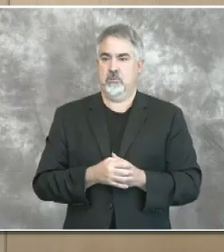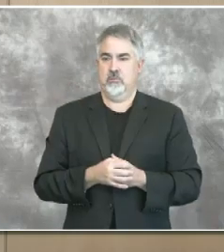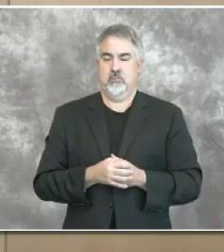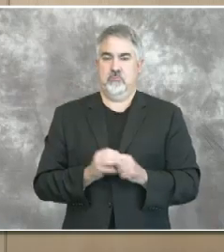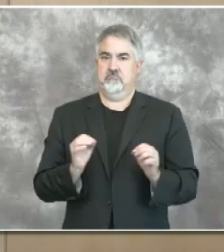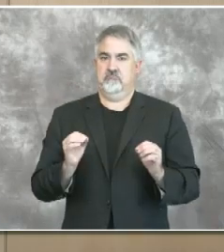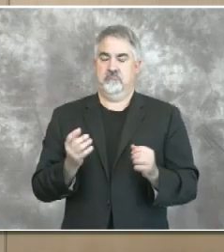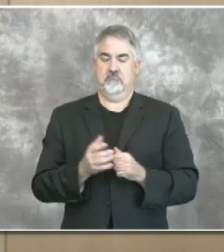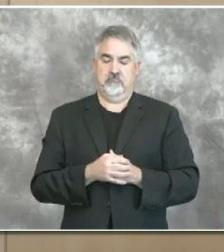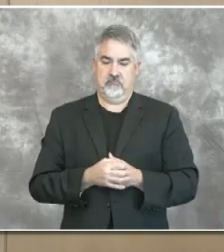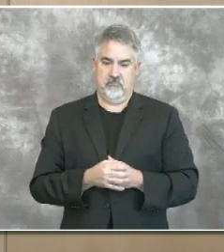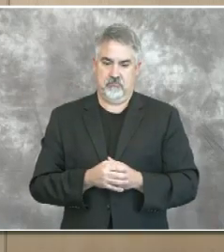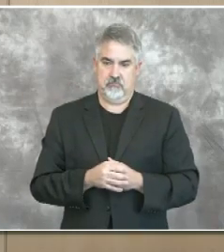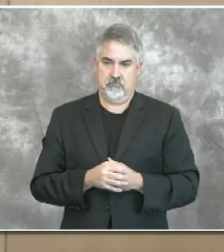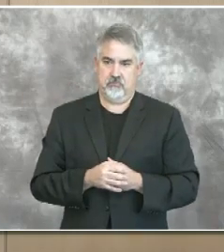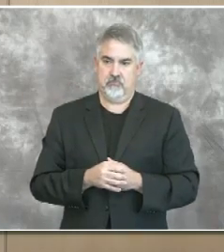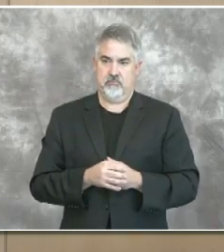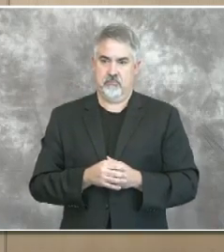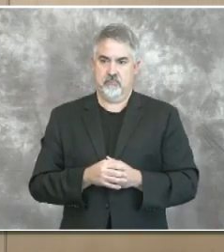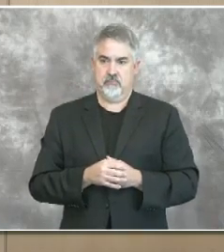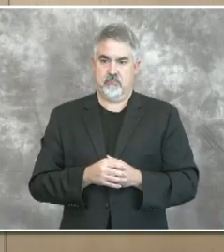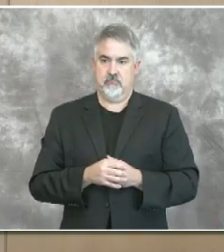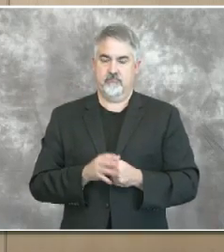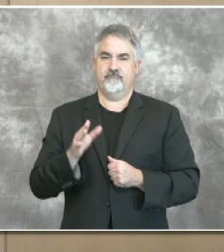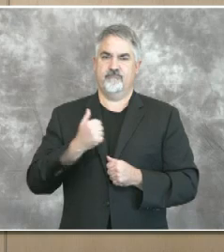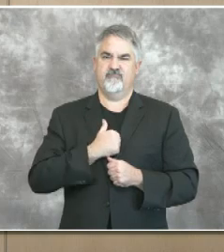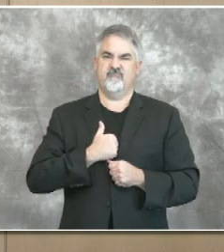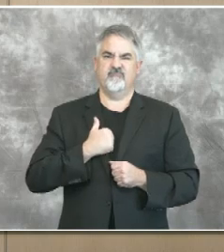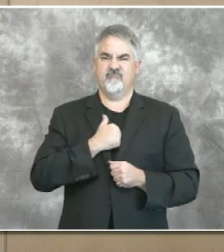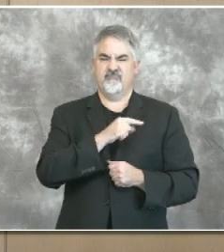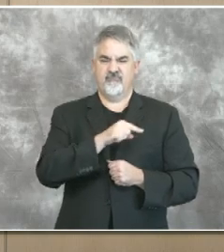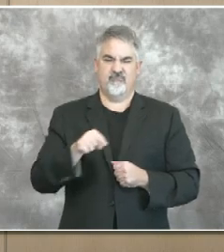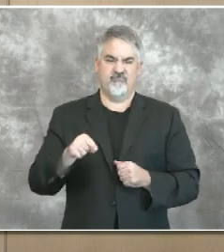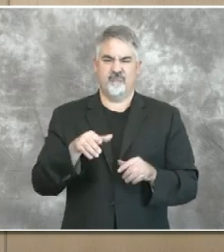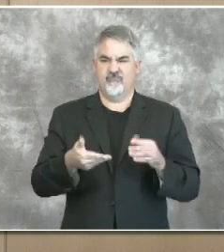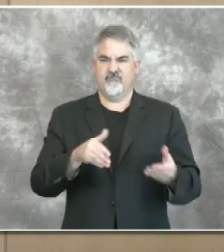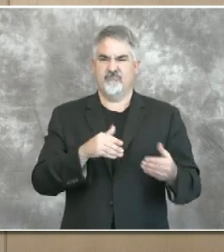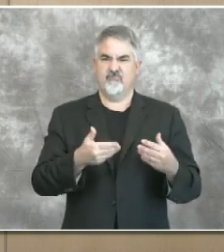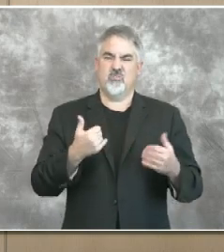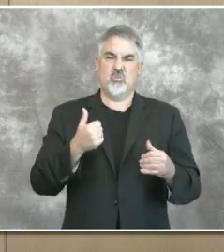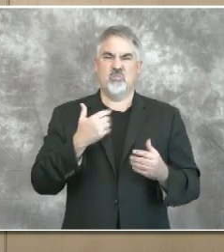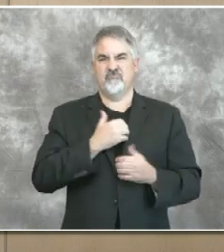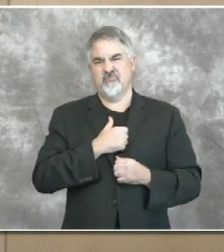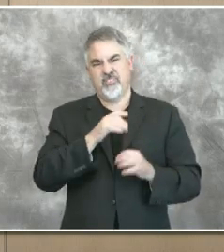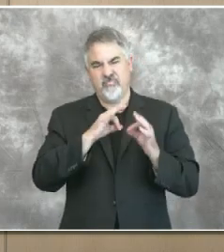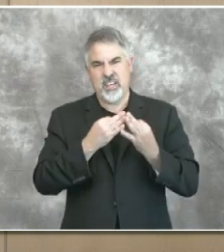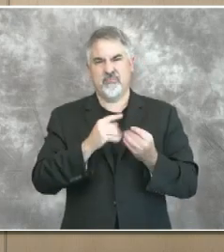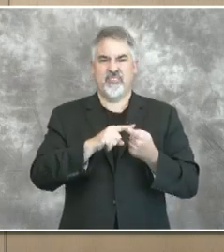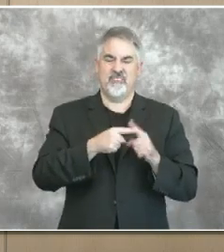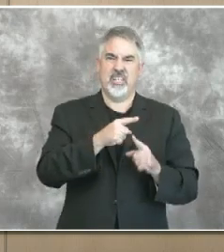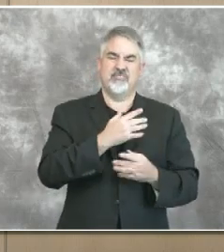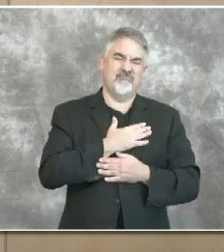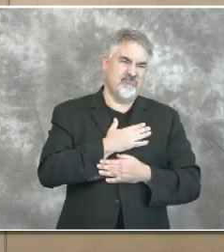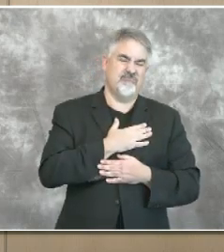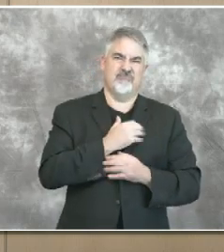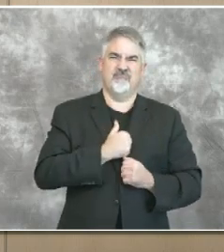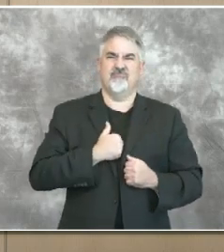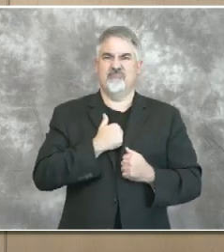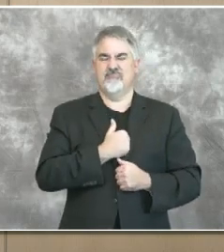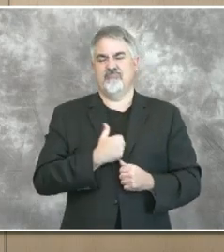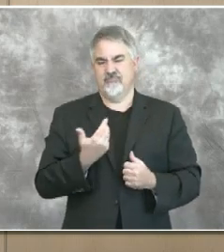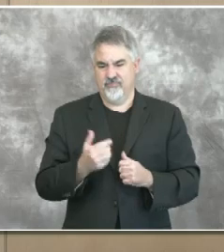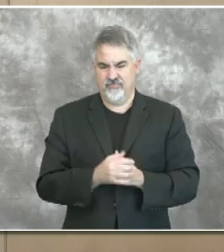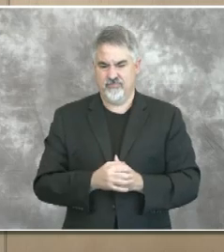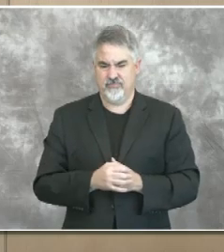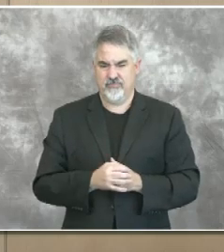and condolences once again goes out to all of the families for which we have reported deaths.